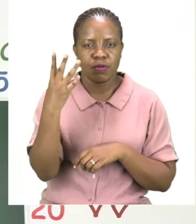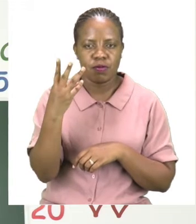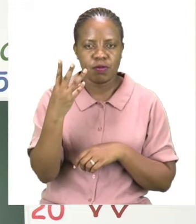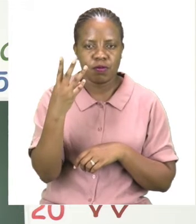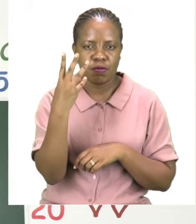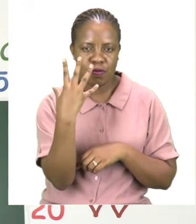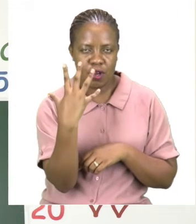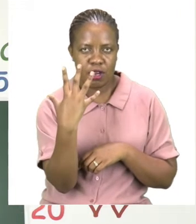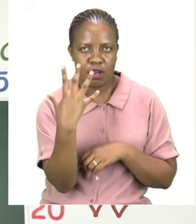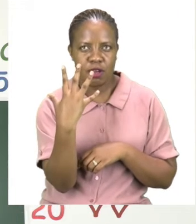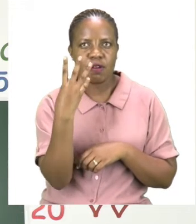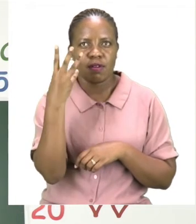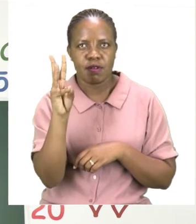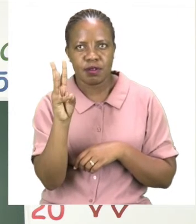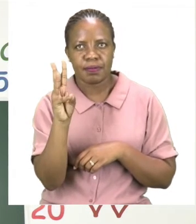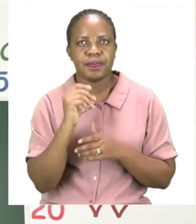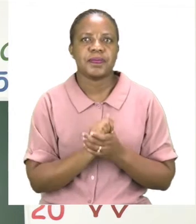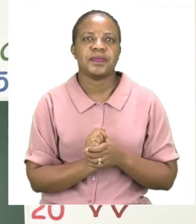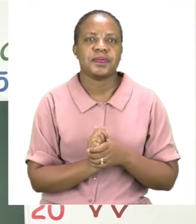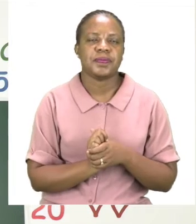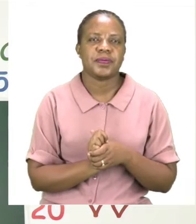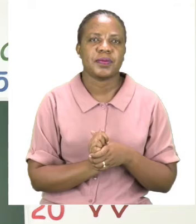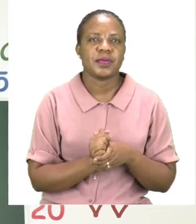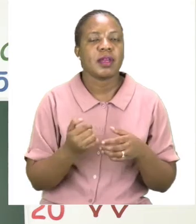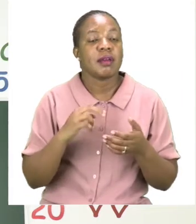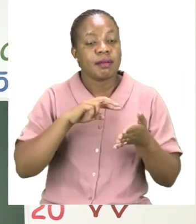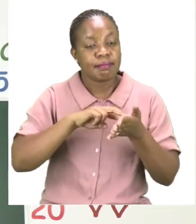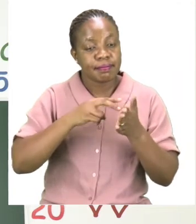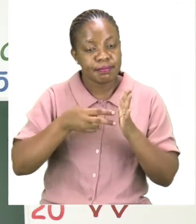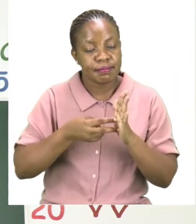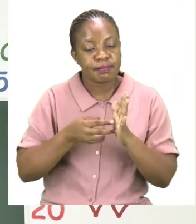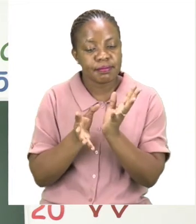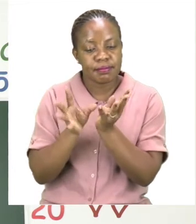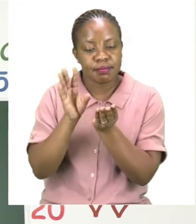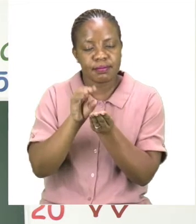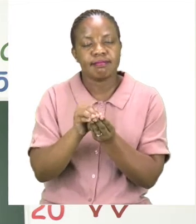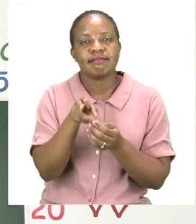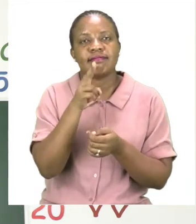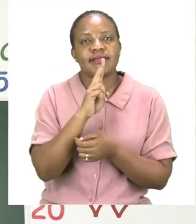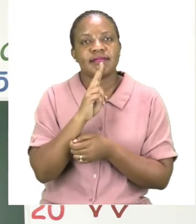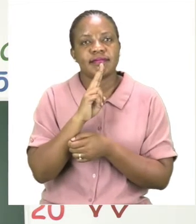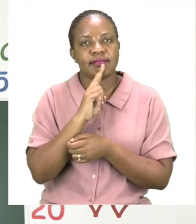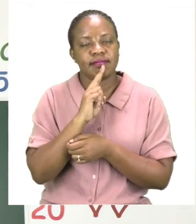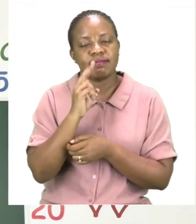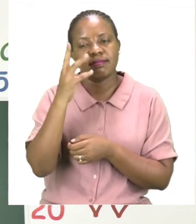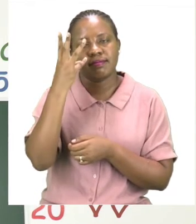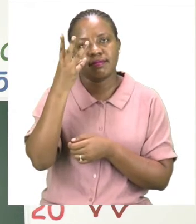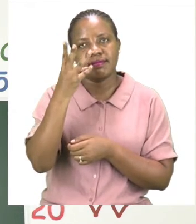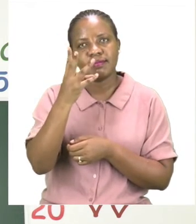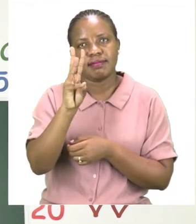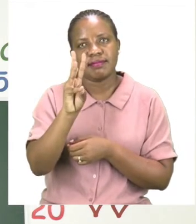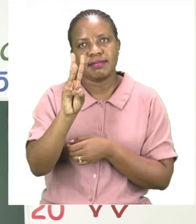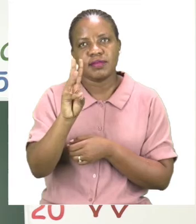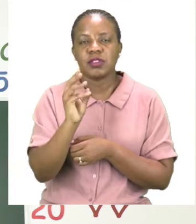5, 6. So our answer is 6. So we